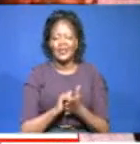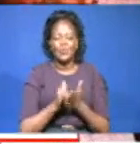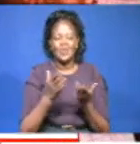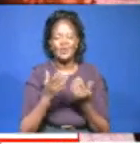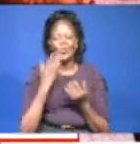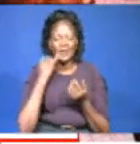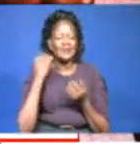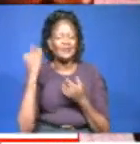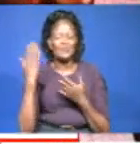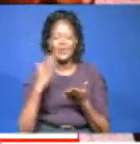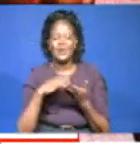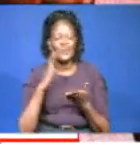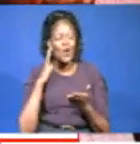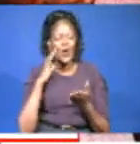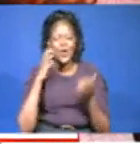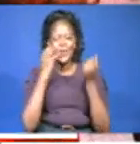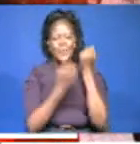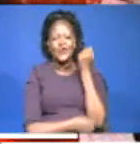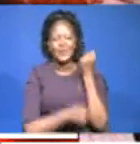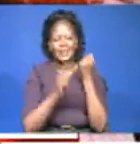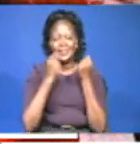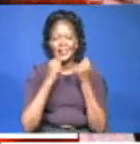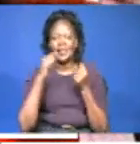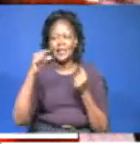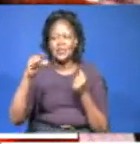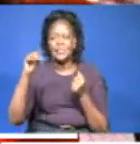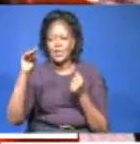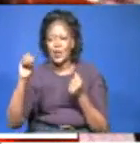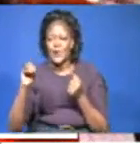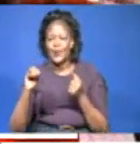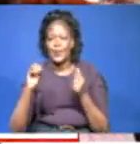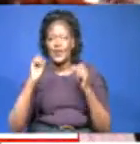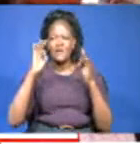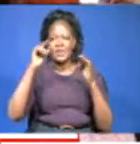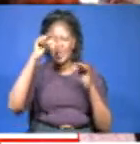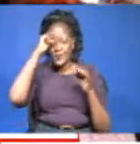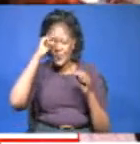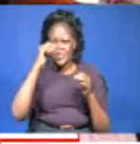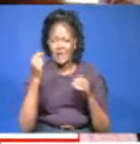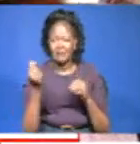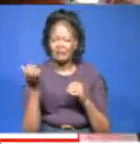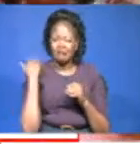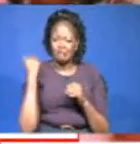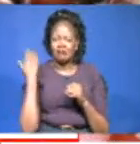country. GMO. Kama saratani inasumbua wa Kenya,